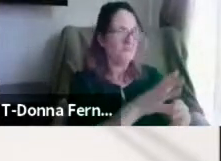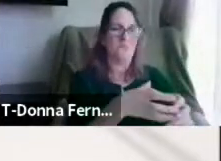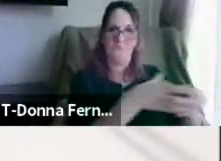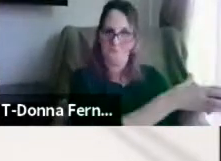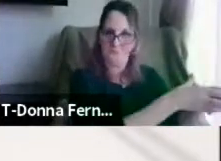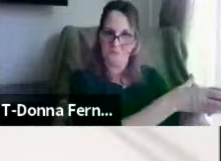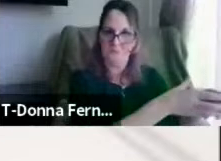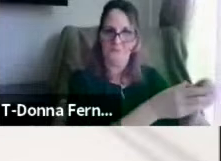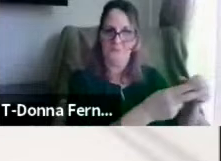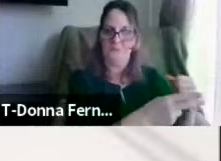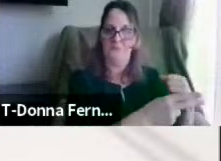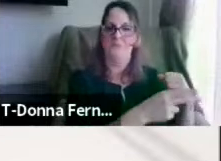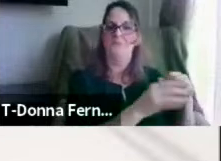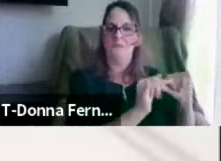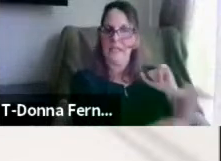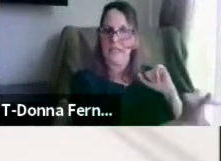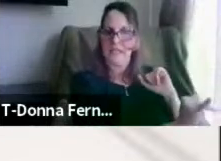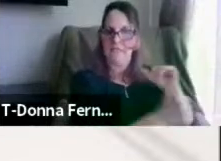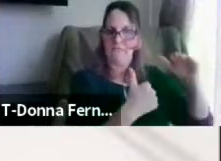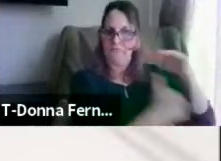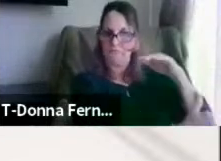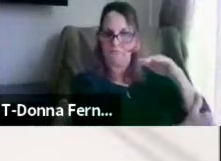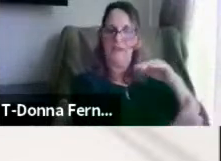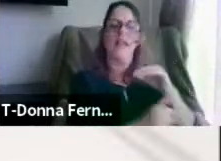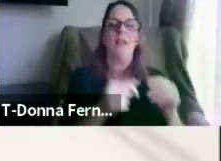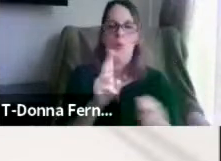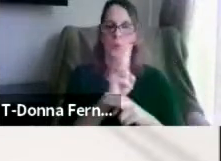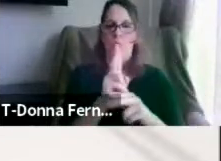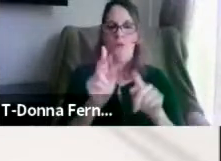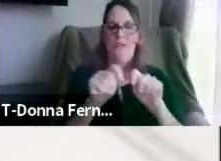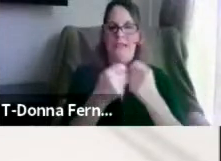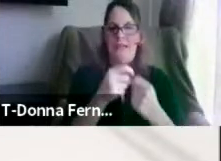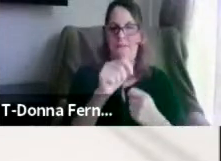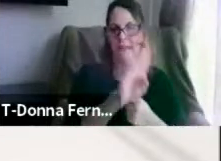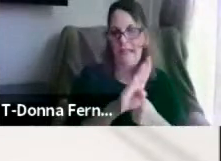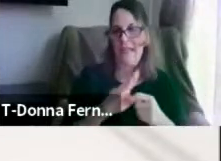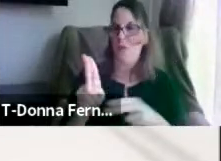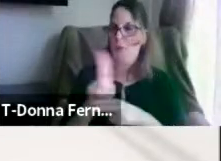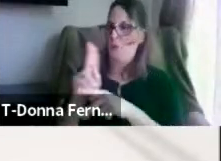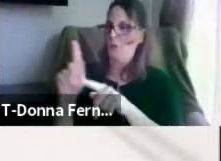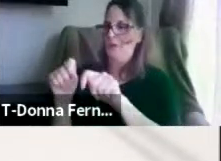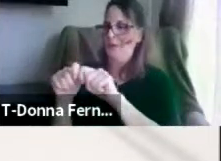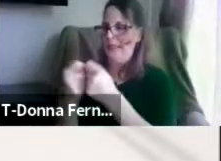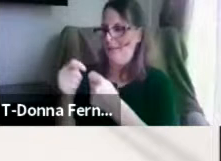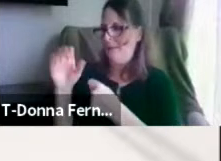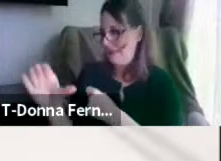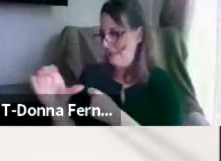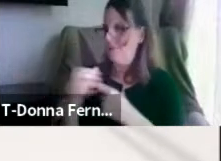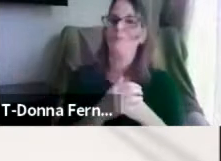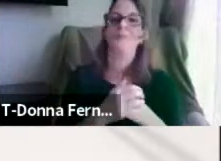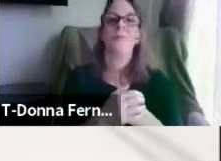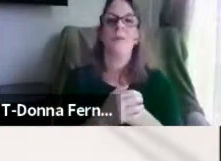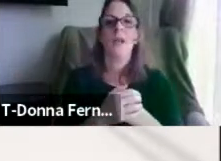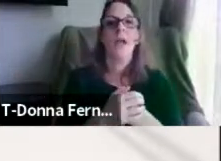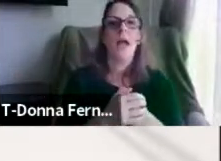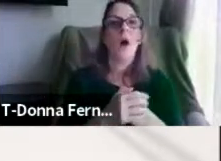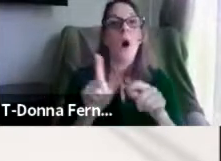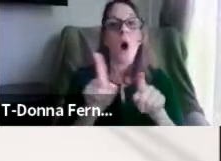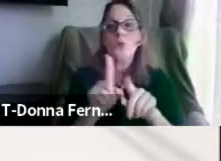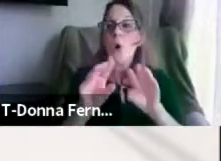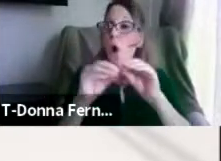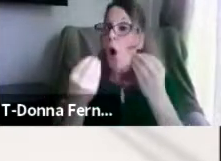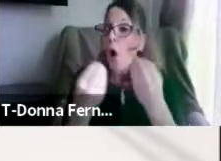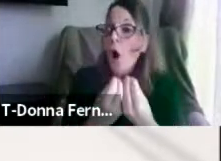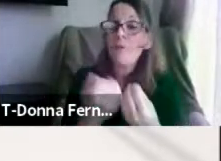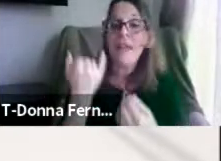teams. As far as our office buildings go, check for mold growth. It's possible